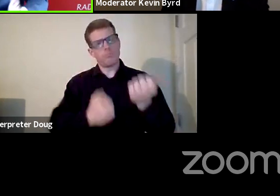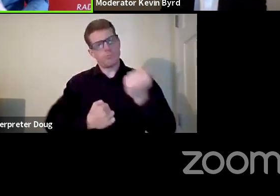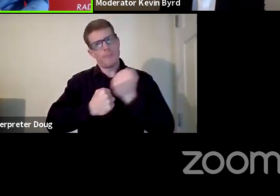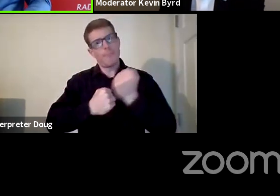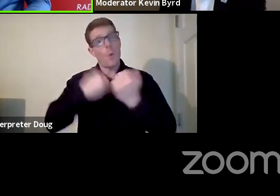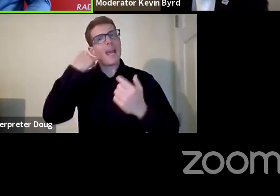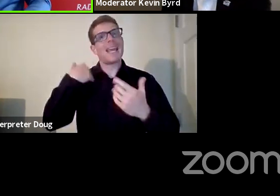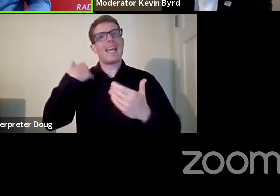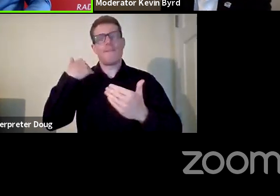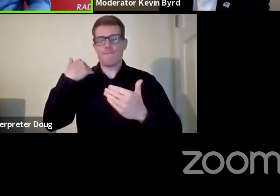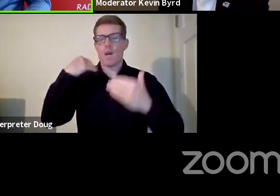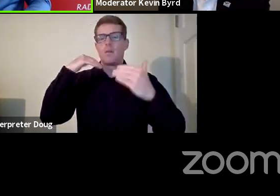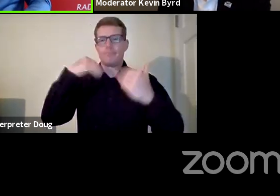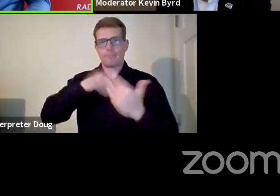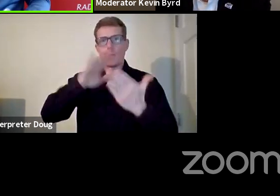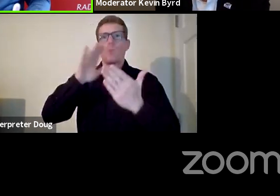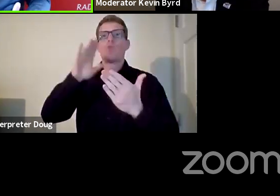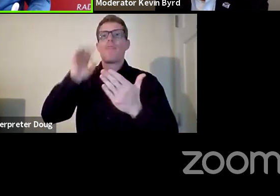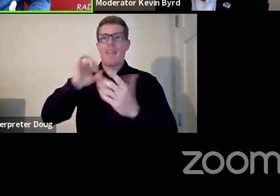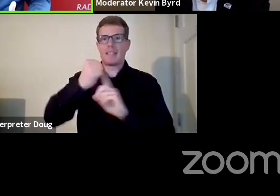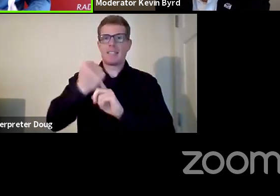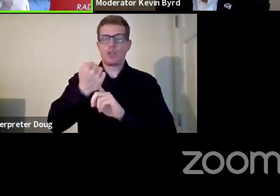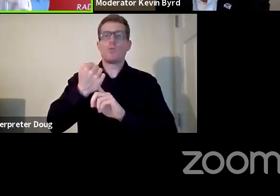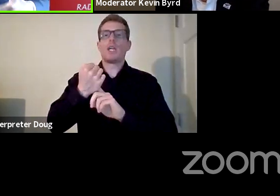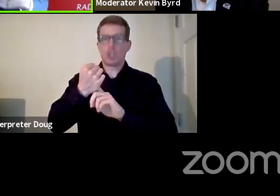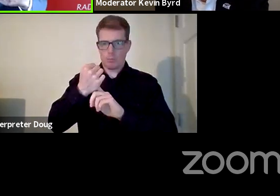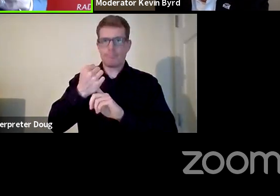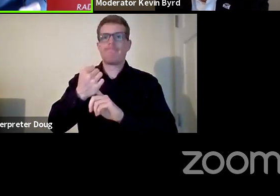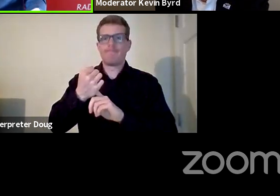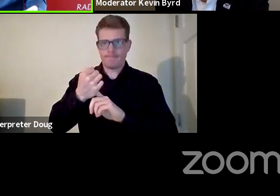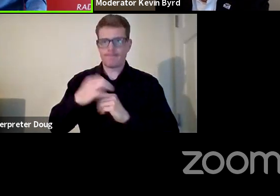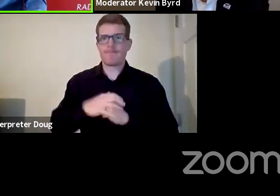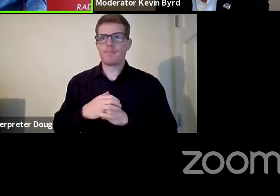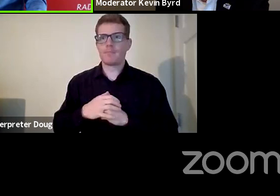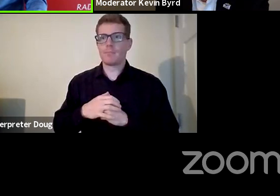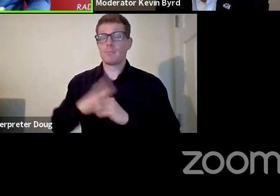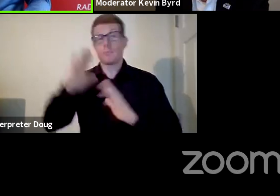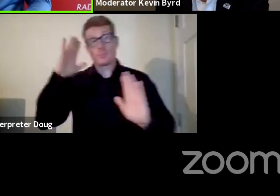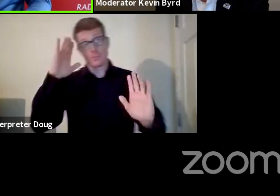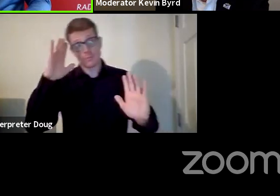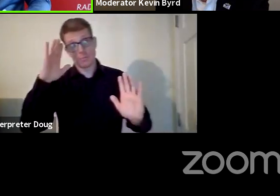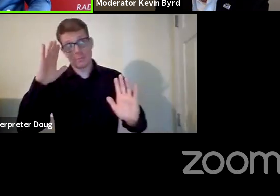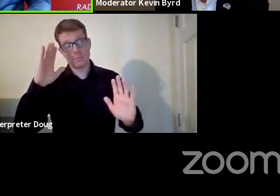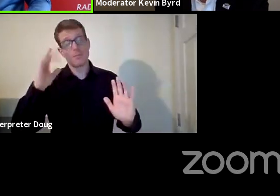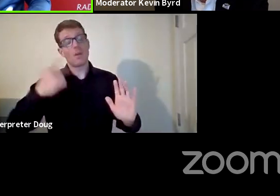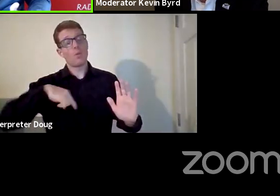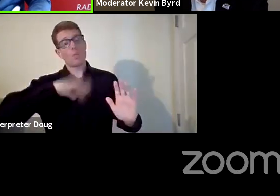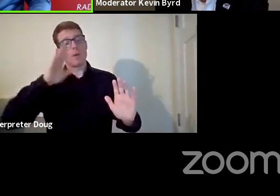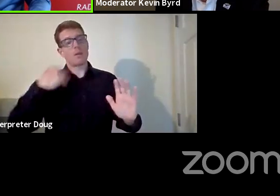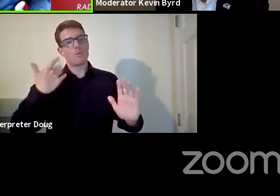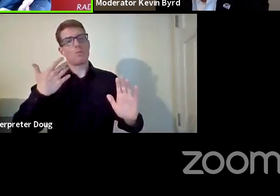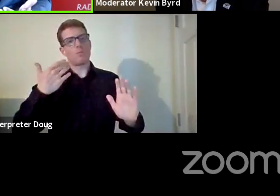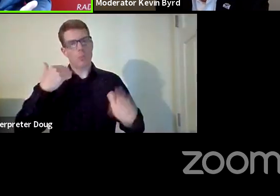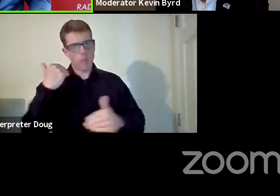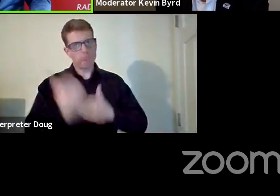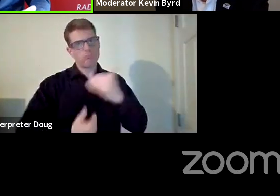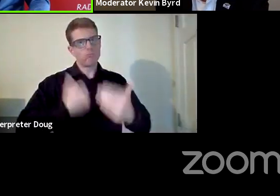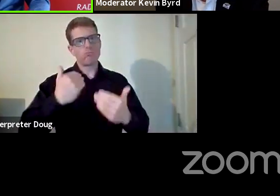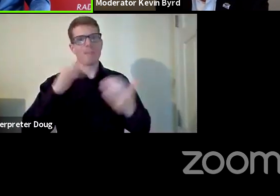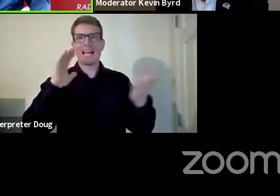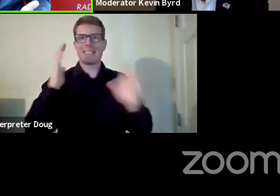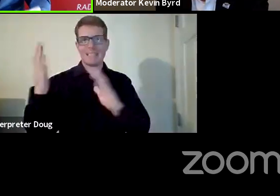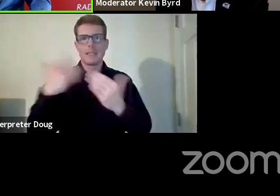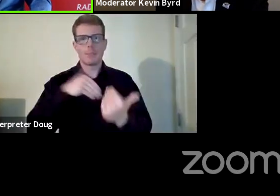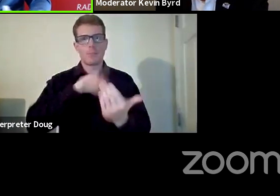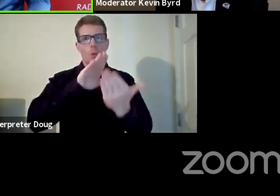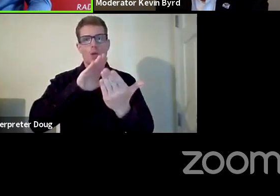Kevin, the only thing that I would add to that is that we will be taking a similar approach in terms of encouraging students not to